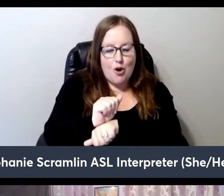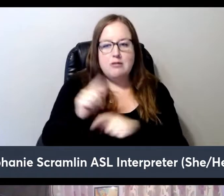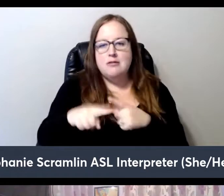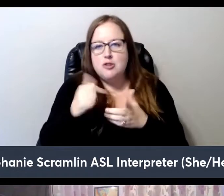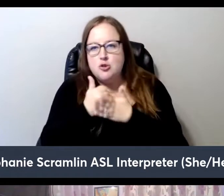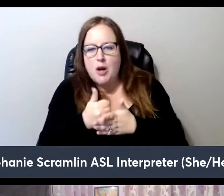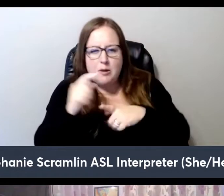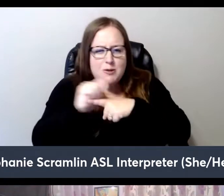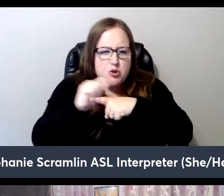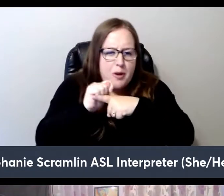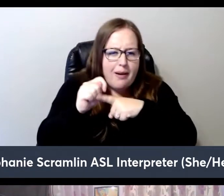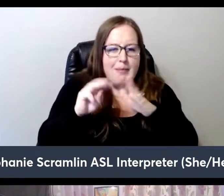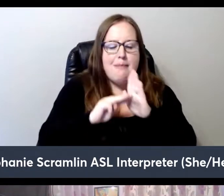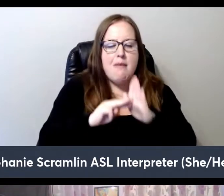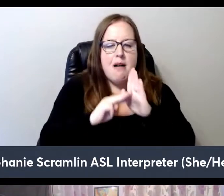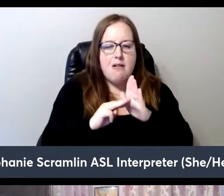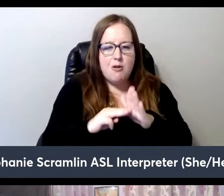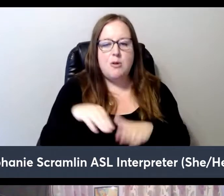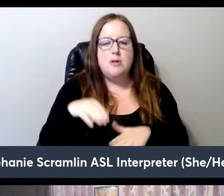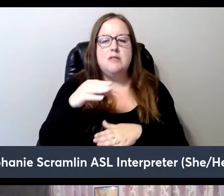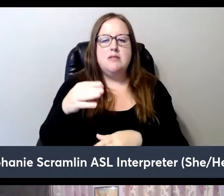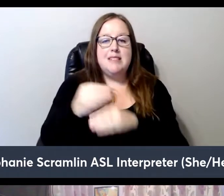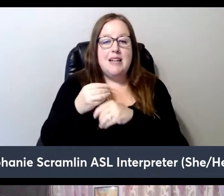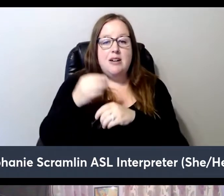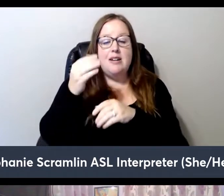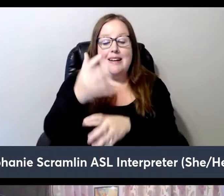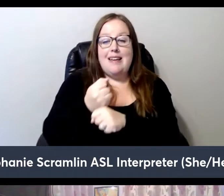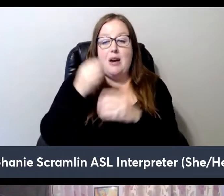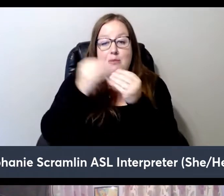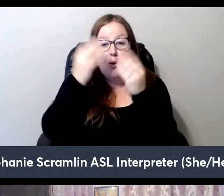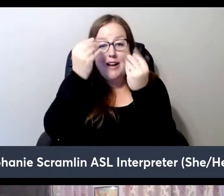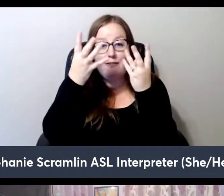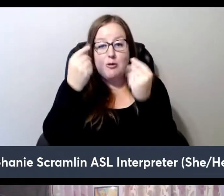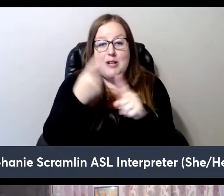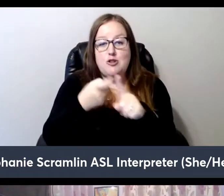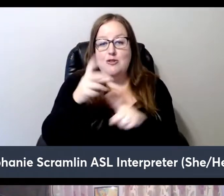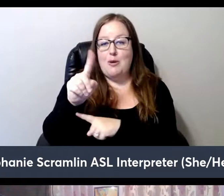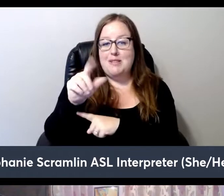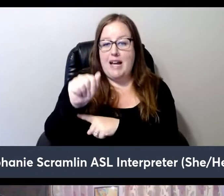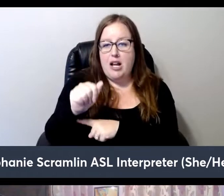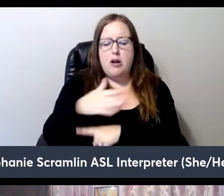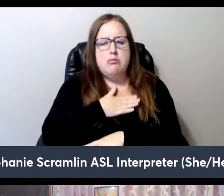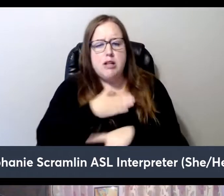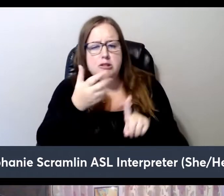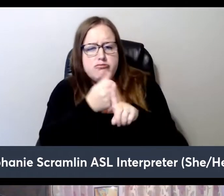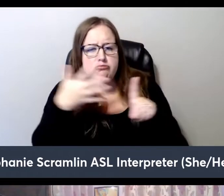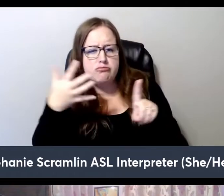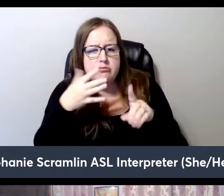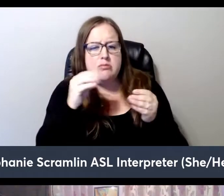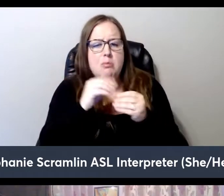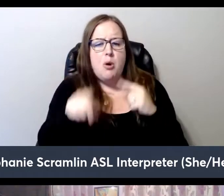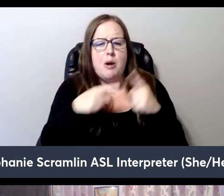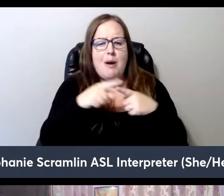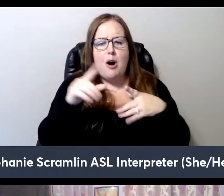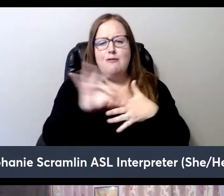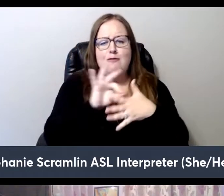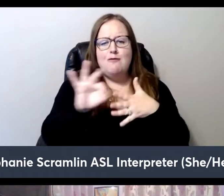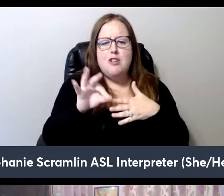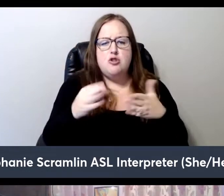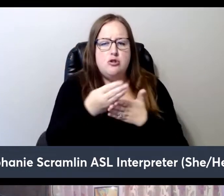train models, and also get more information out of their data. Can you tell us more about Feature Store today?